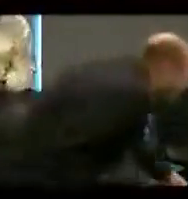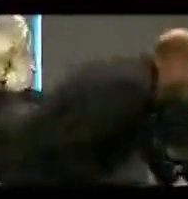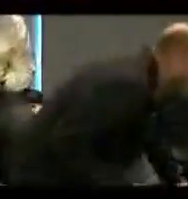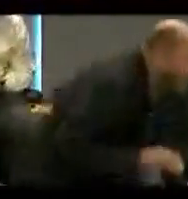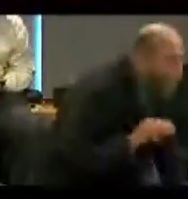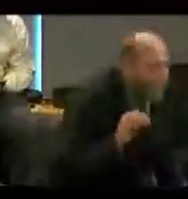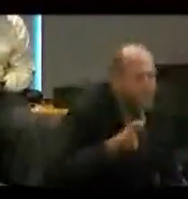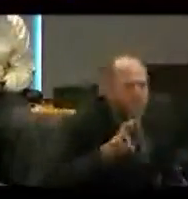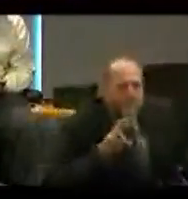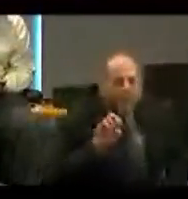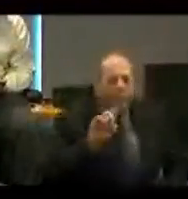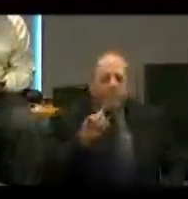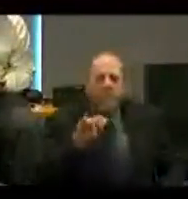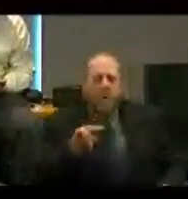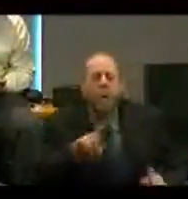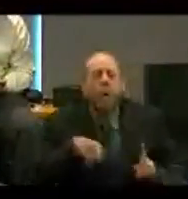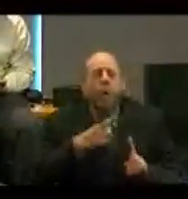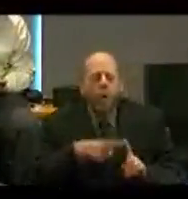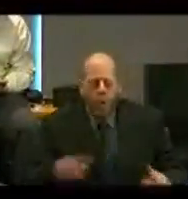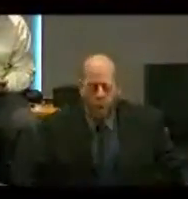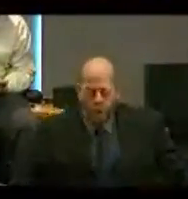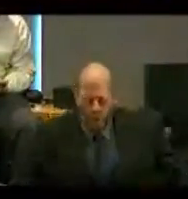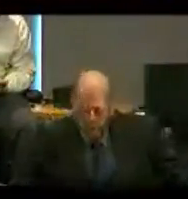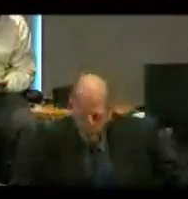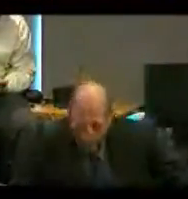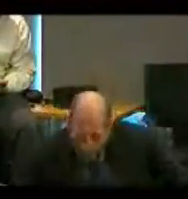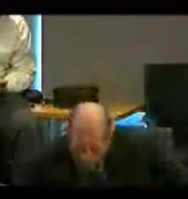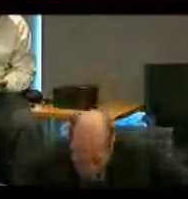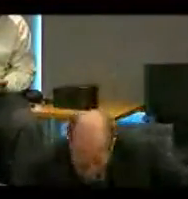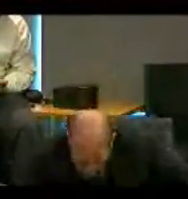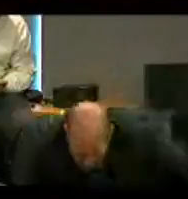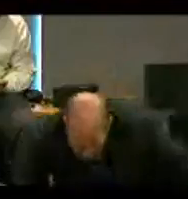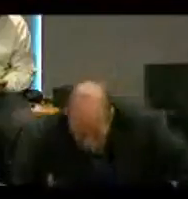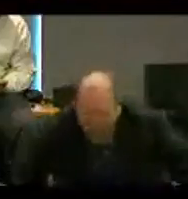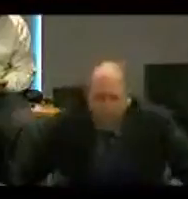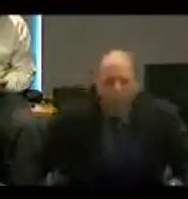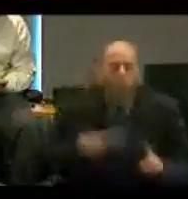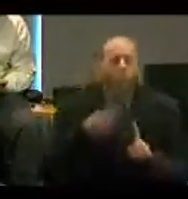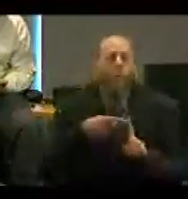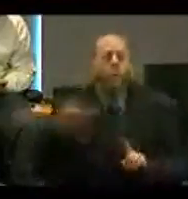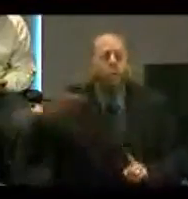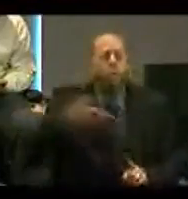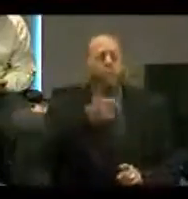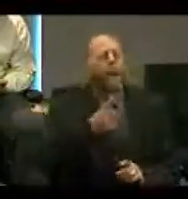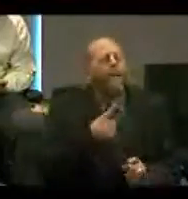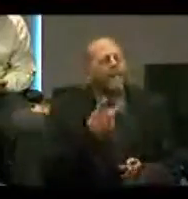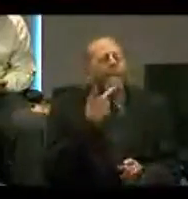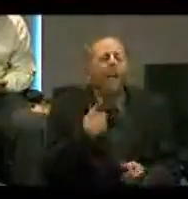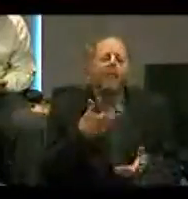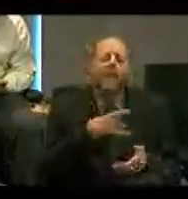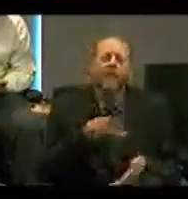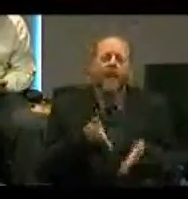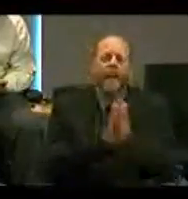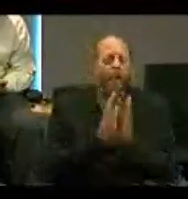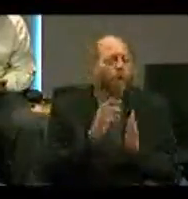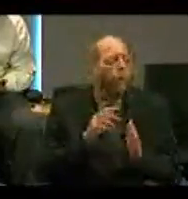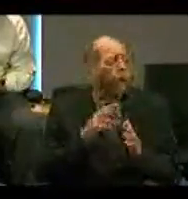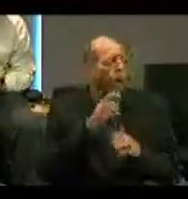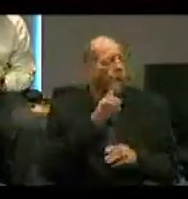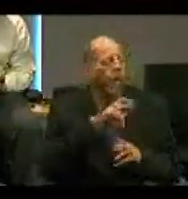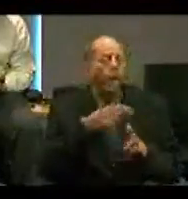Mr. Eden, when you came up and introduced yourself over the break, I said I'd like to ask you a question on disability